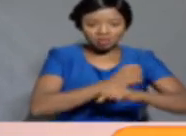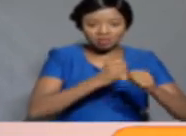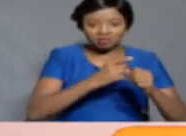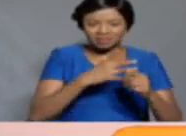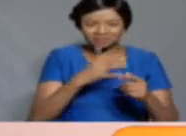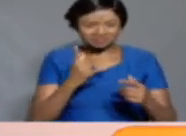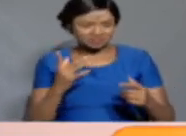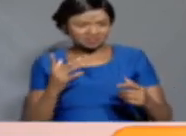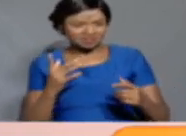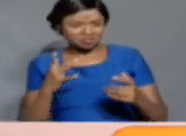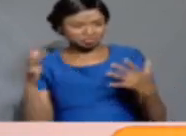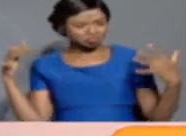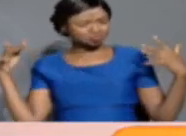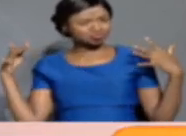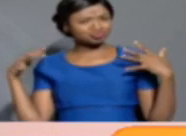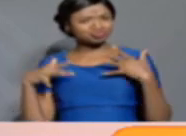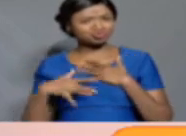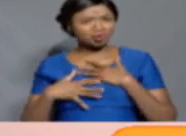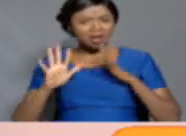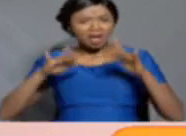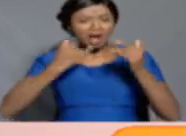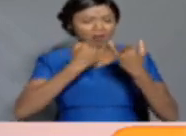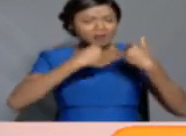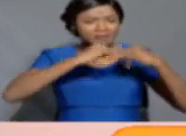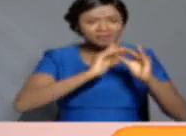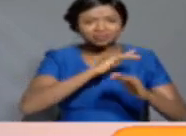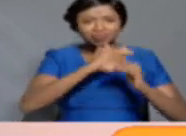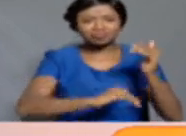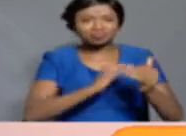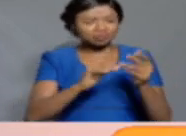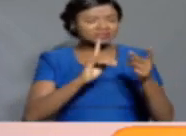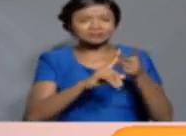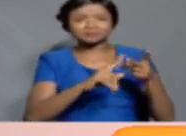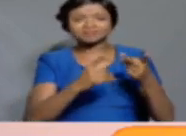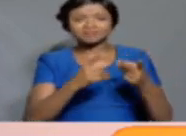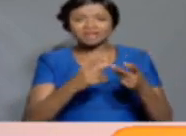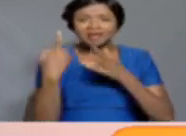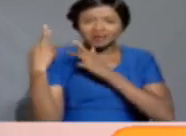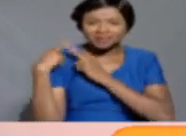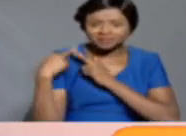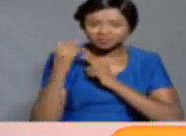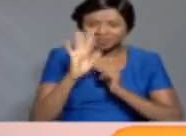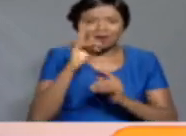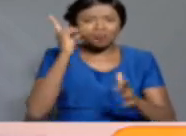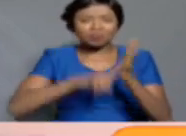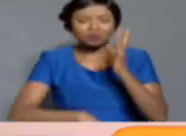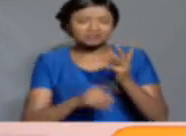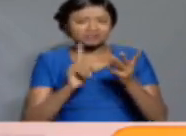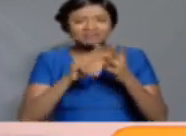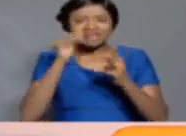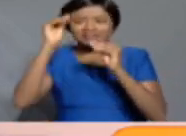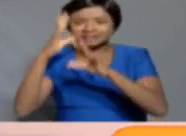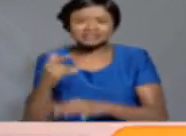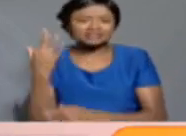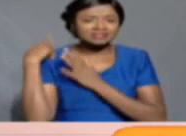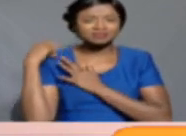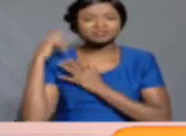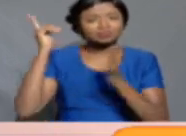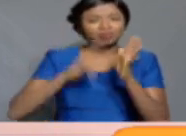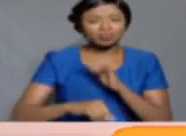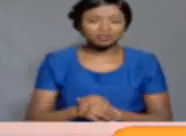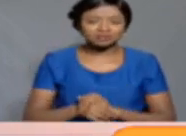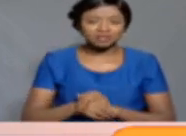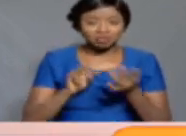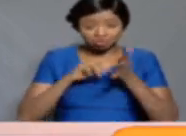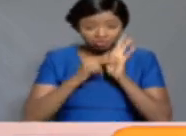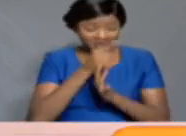completely shocked just about the implementation process, about what their roles will be, about what the roles of the teachers will be. So these are